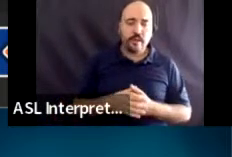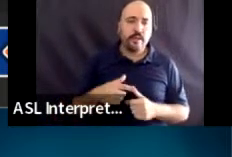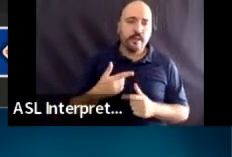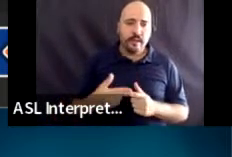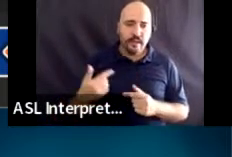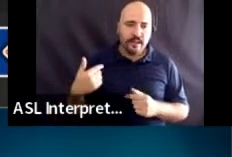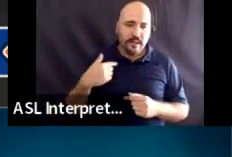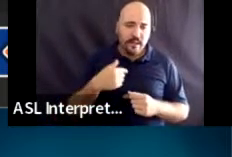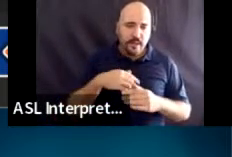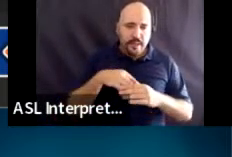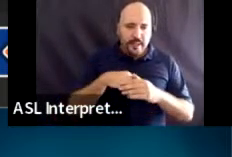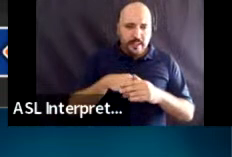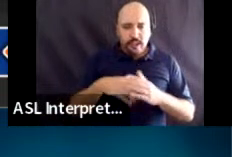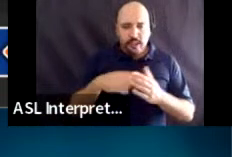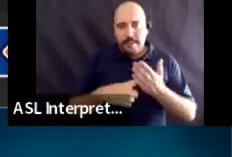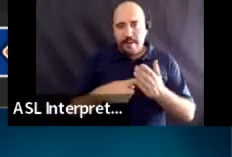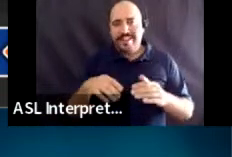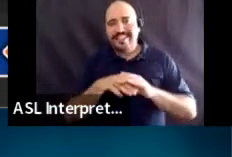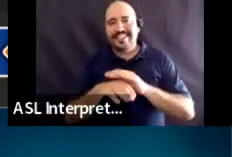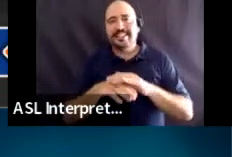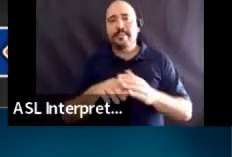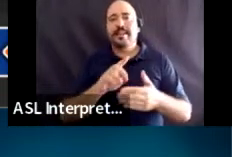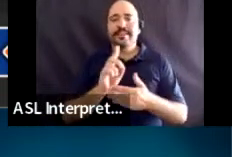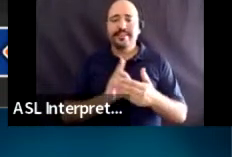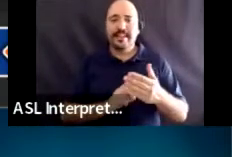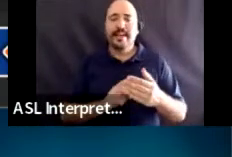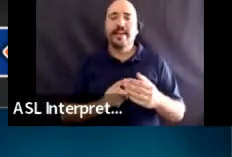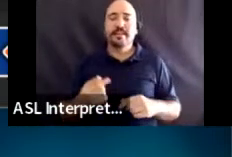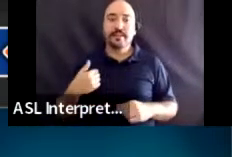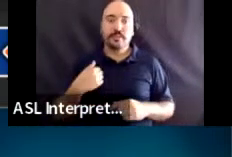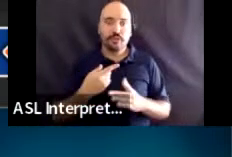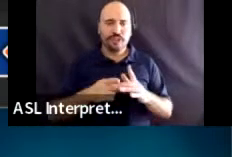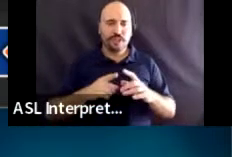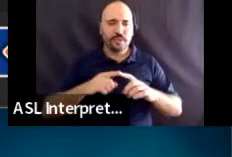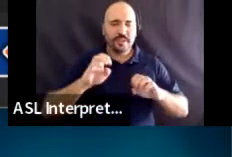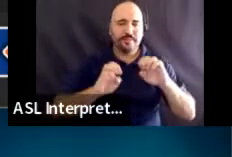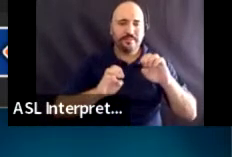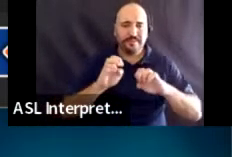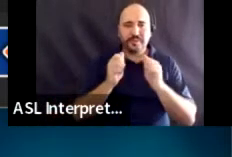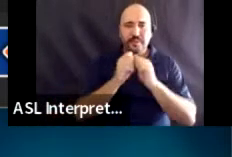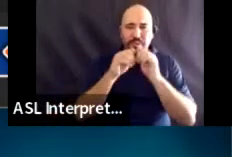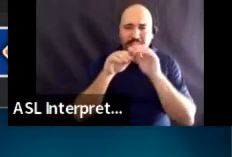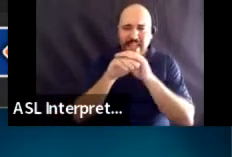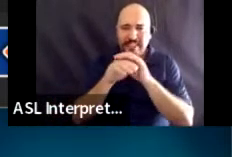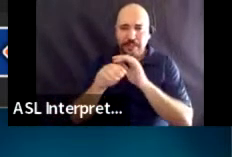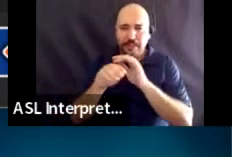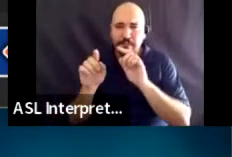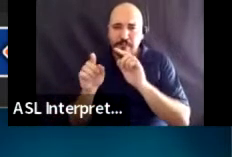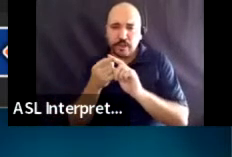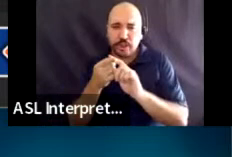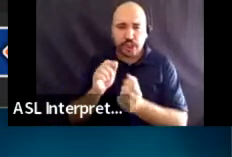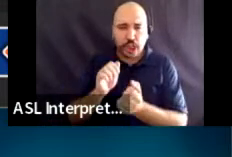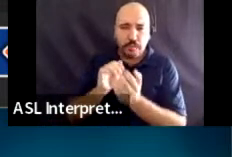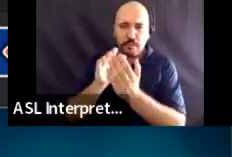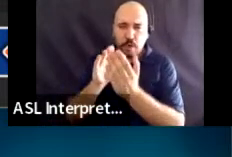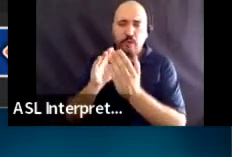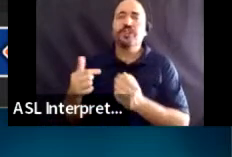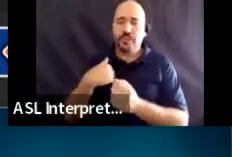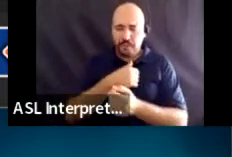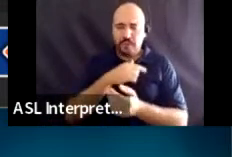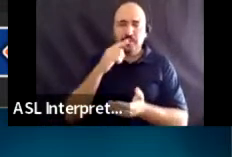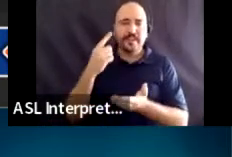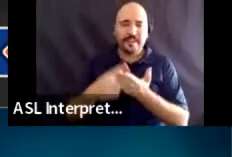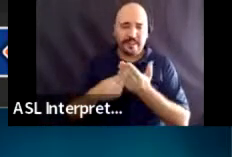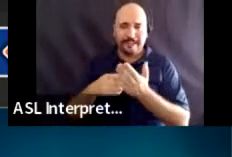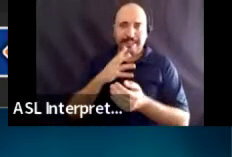get into accessible design. We are starting to experiment with an accessibility first approach, which we will talk about our experience